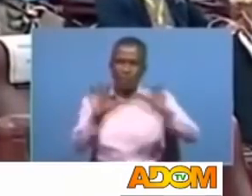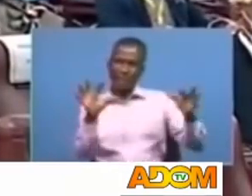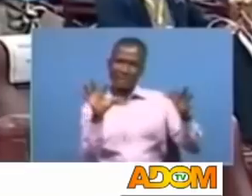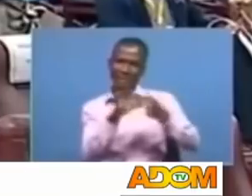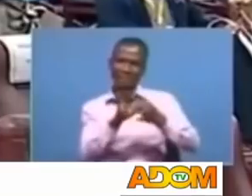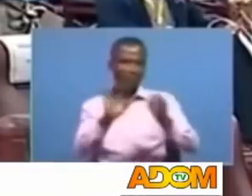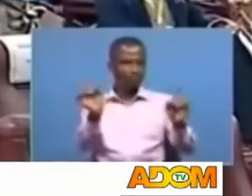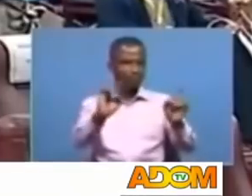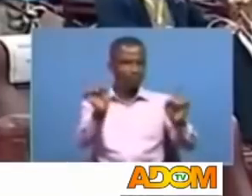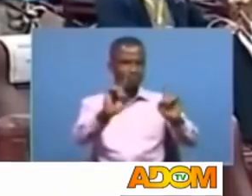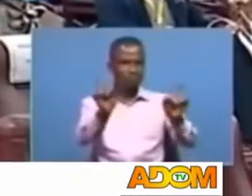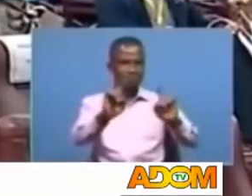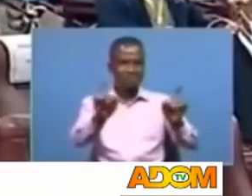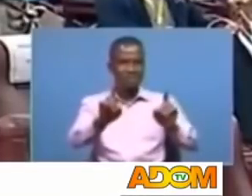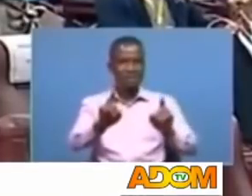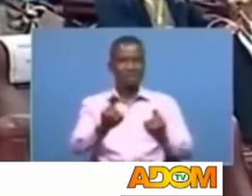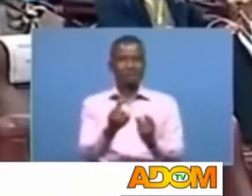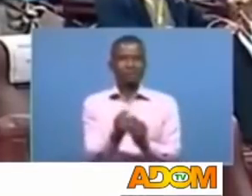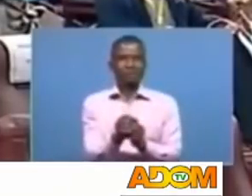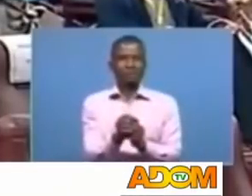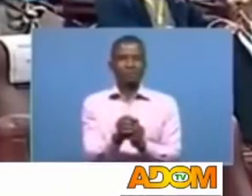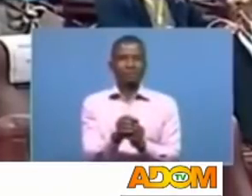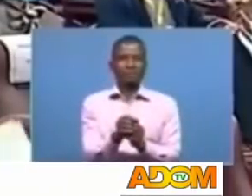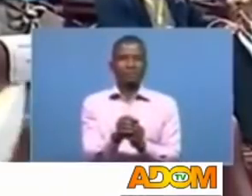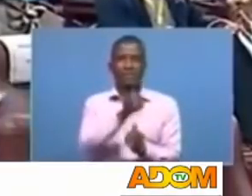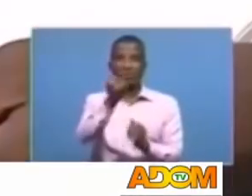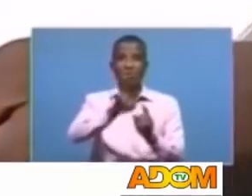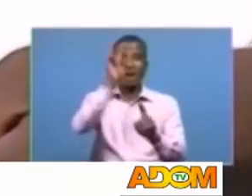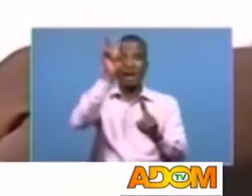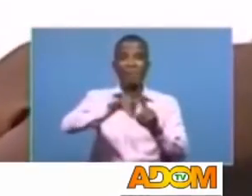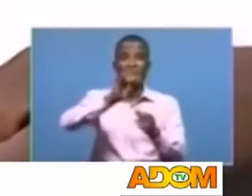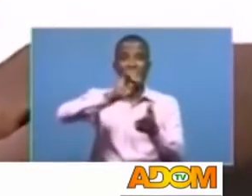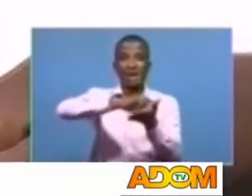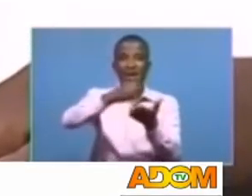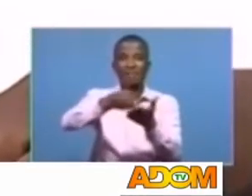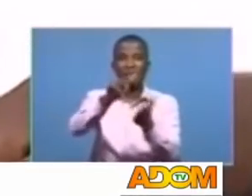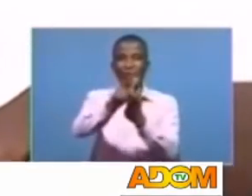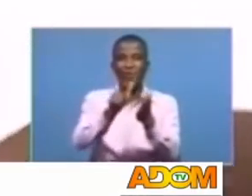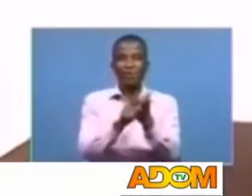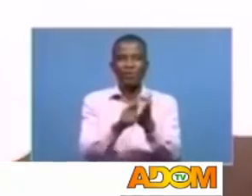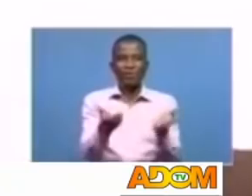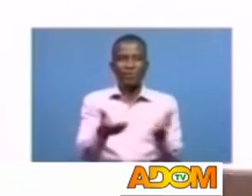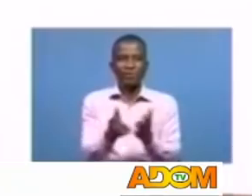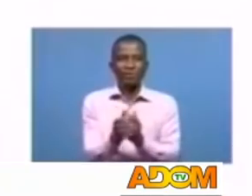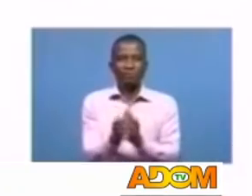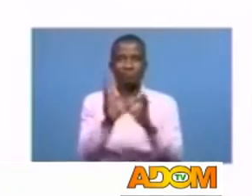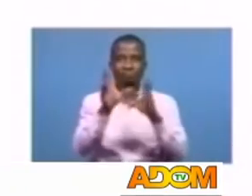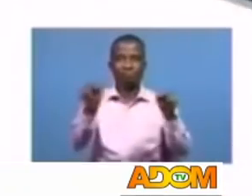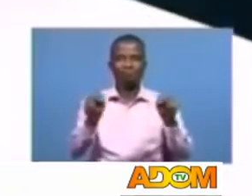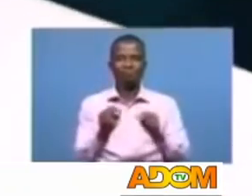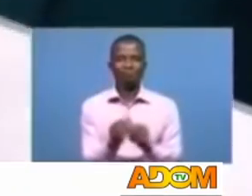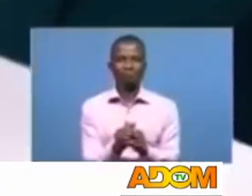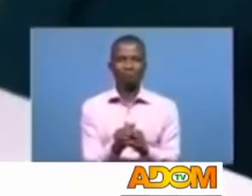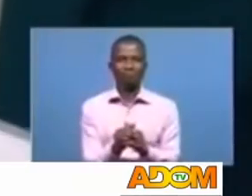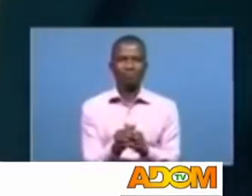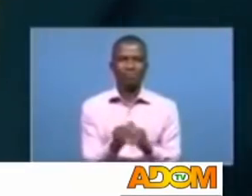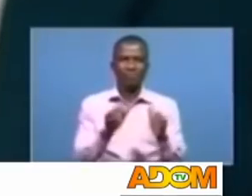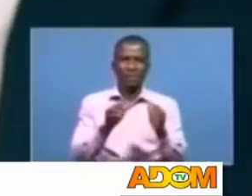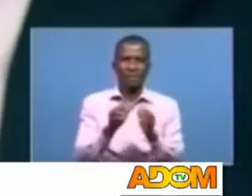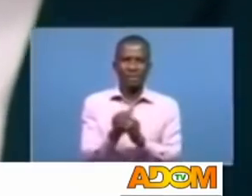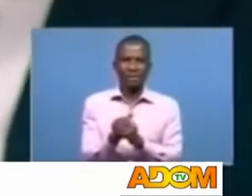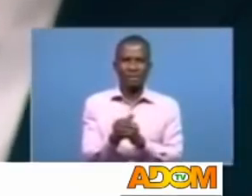whatsoever to do with application of the Evidence Act, Section 26.